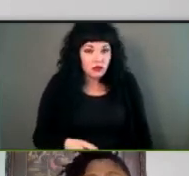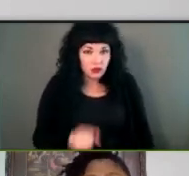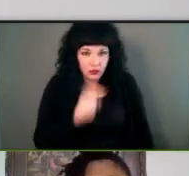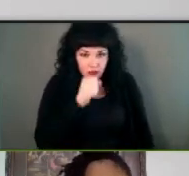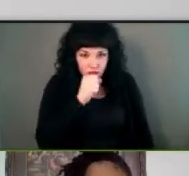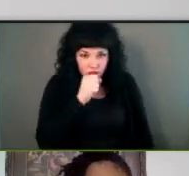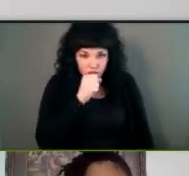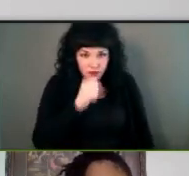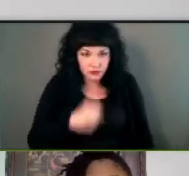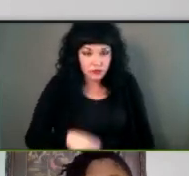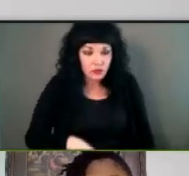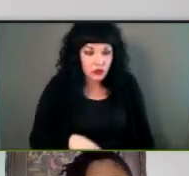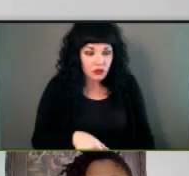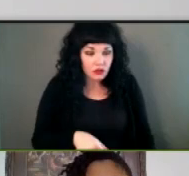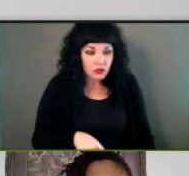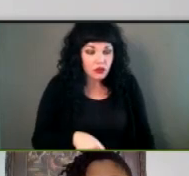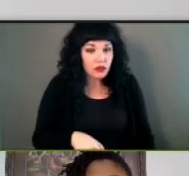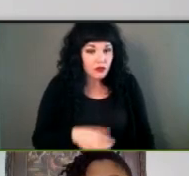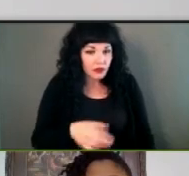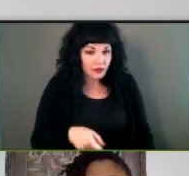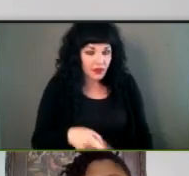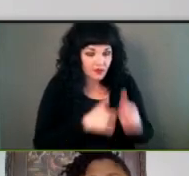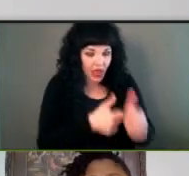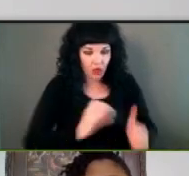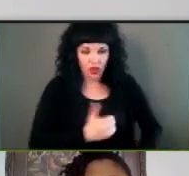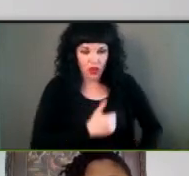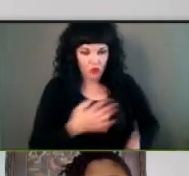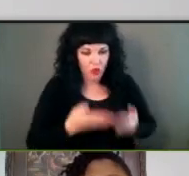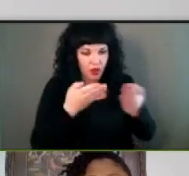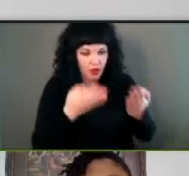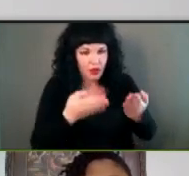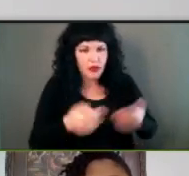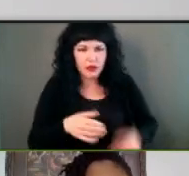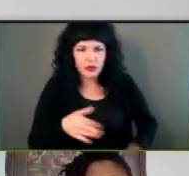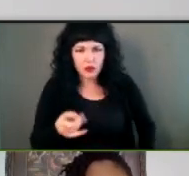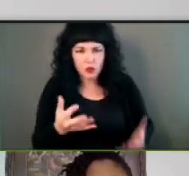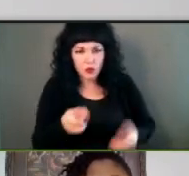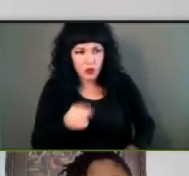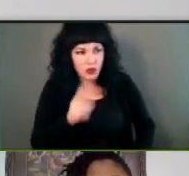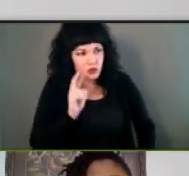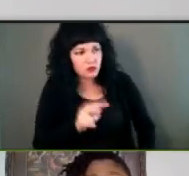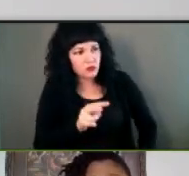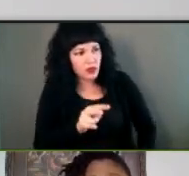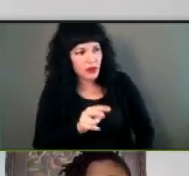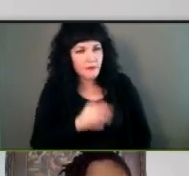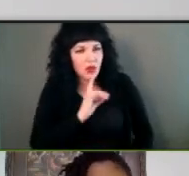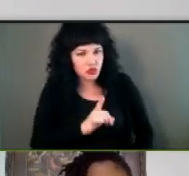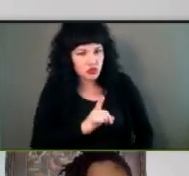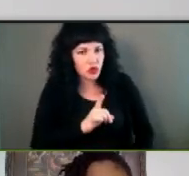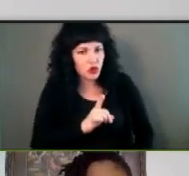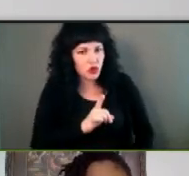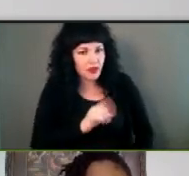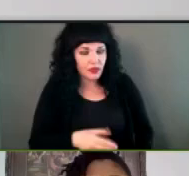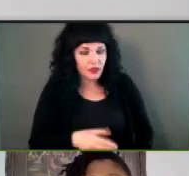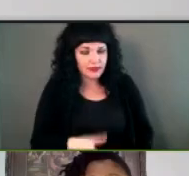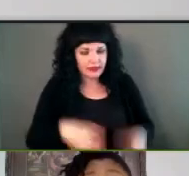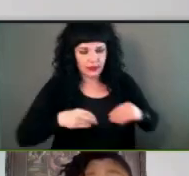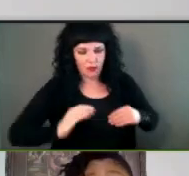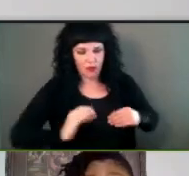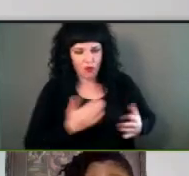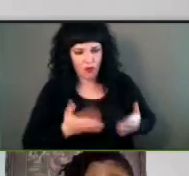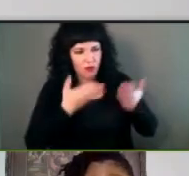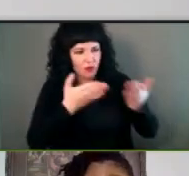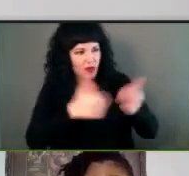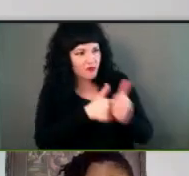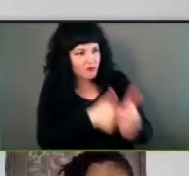they are modeling the recommendations to listen and follow the leadership of the community on this issue. In